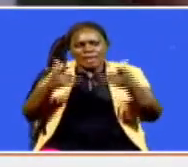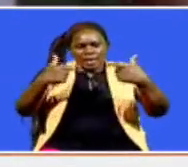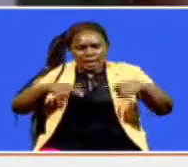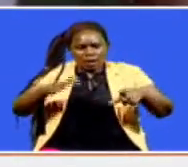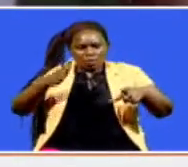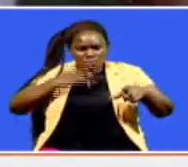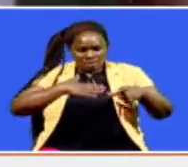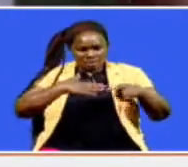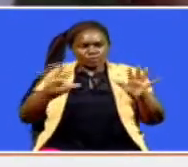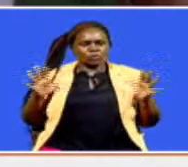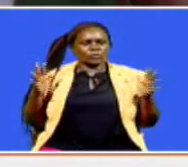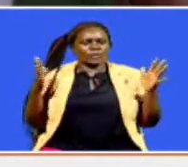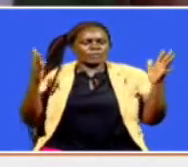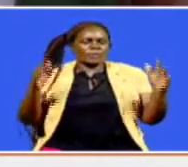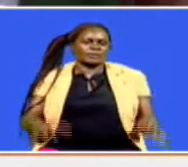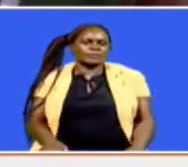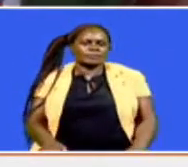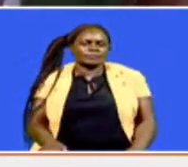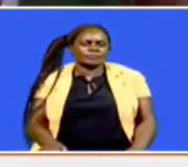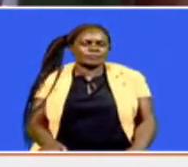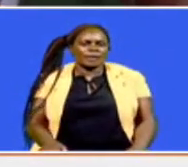to celebrate